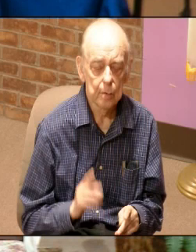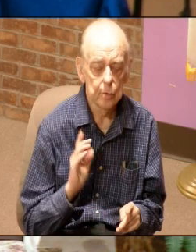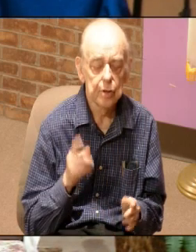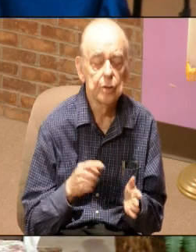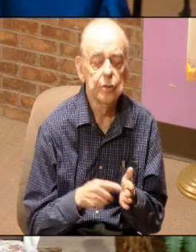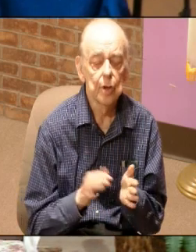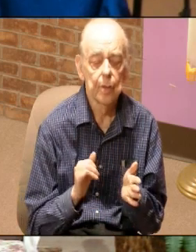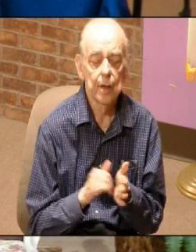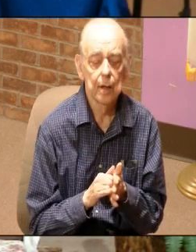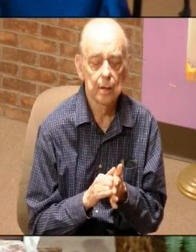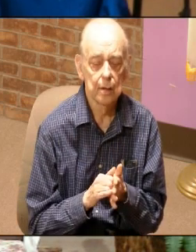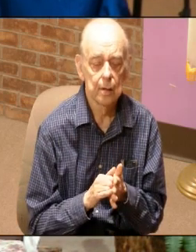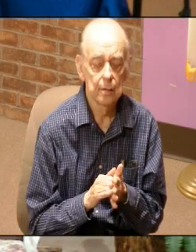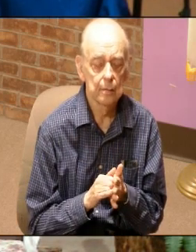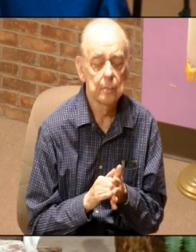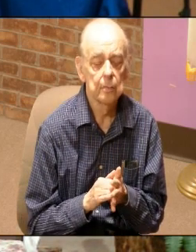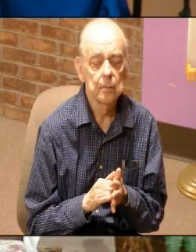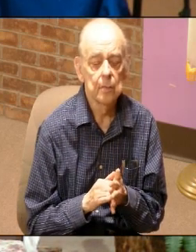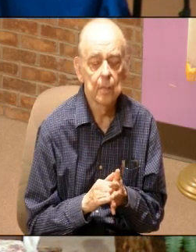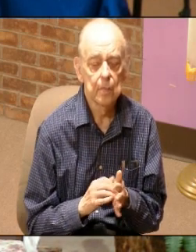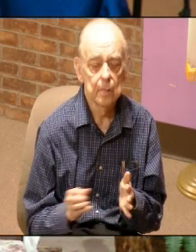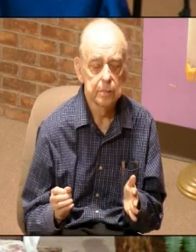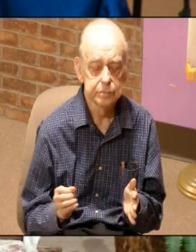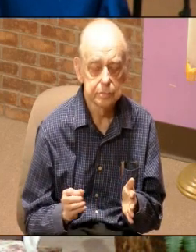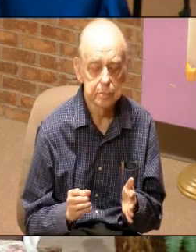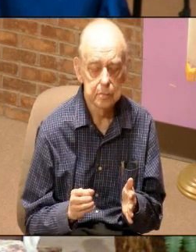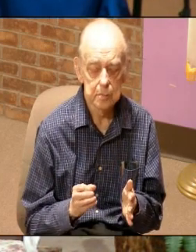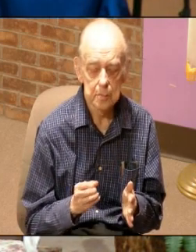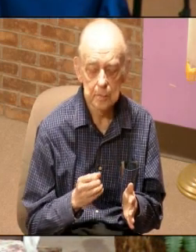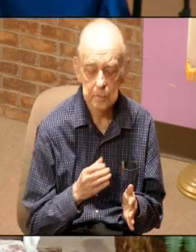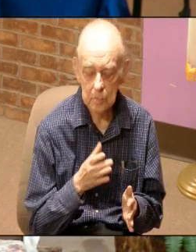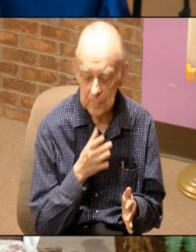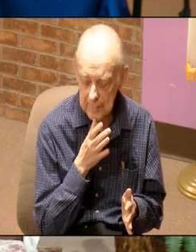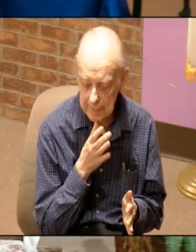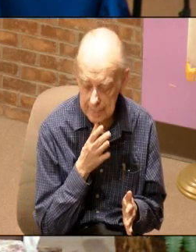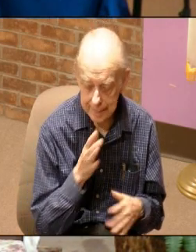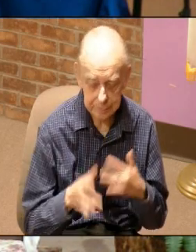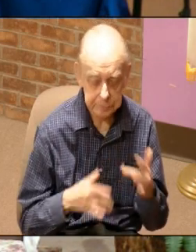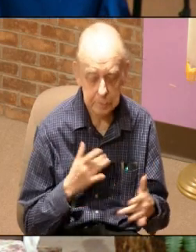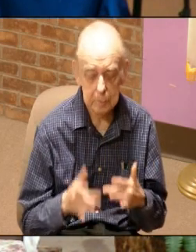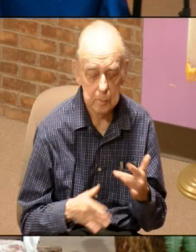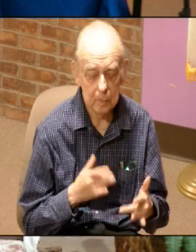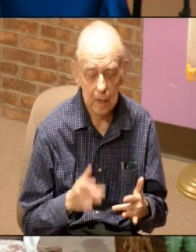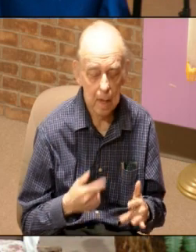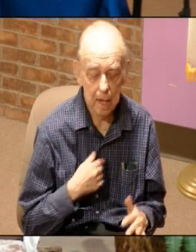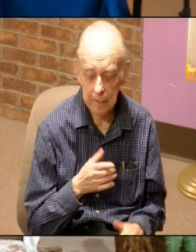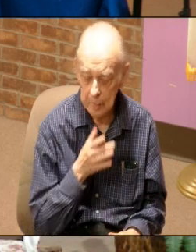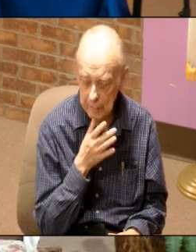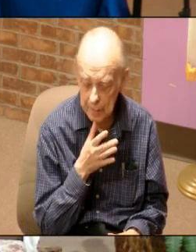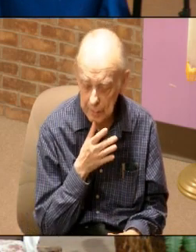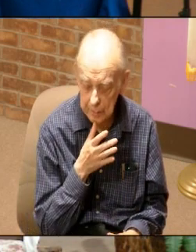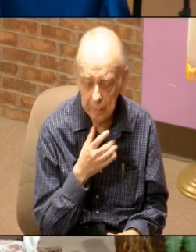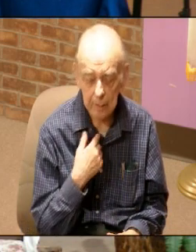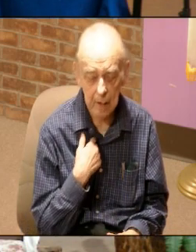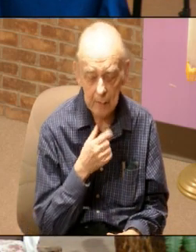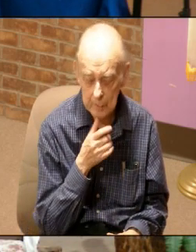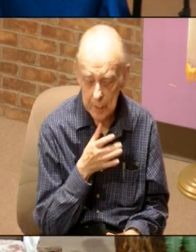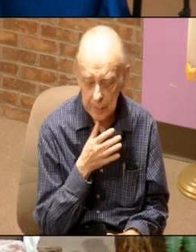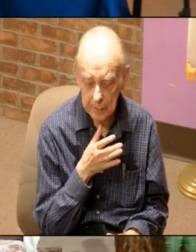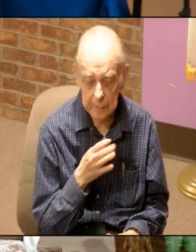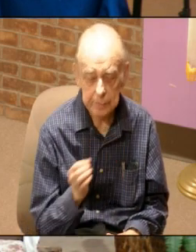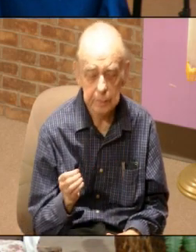show and manifest. And here she is. She is so excited. I am the mother. I'm the mother